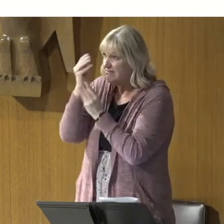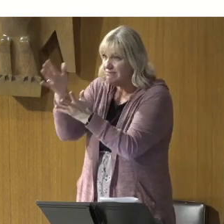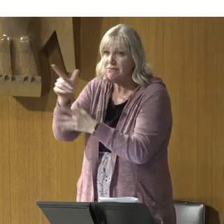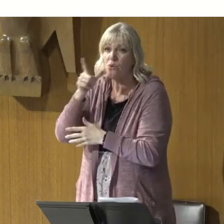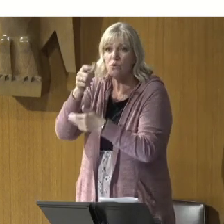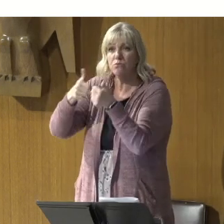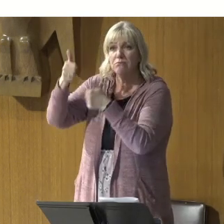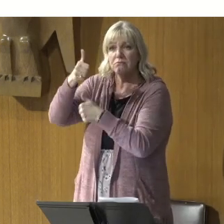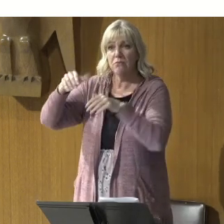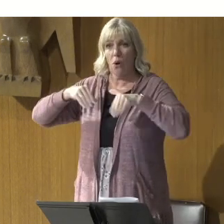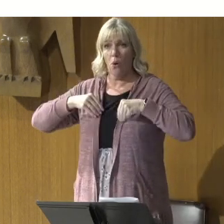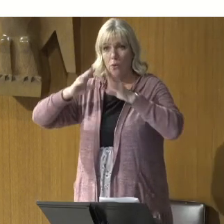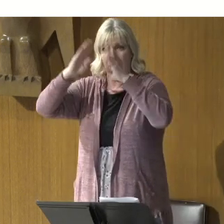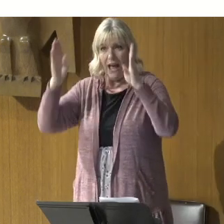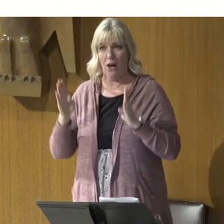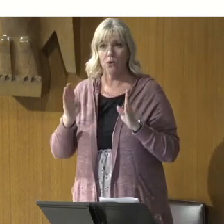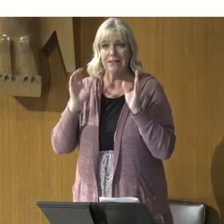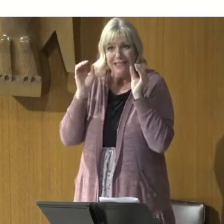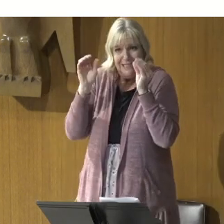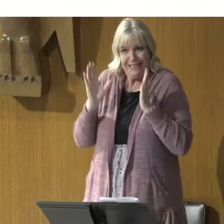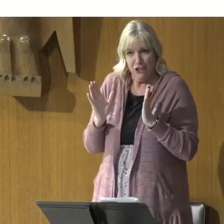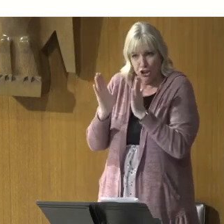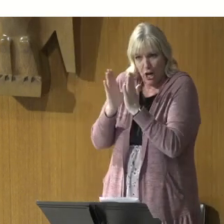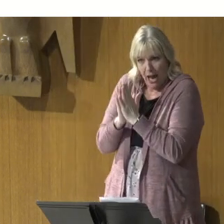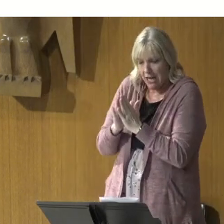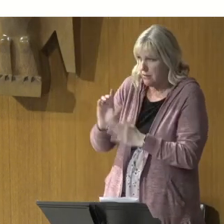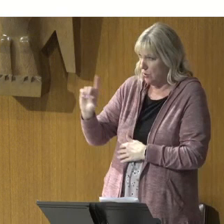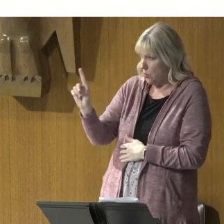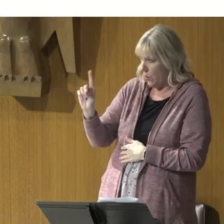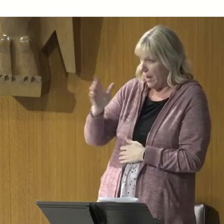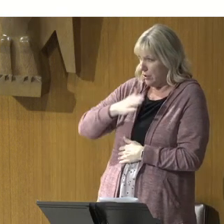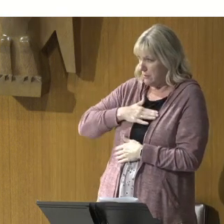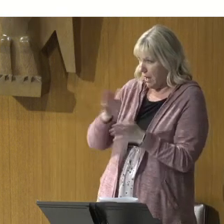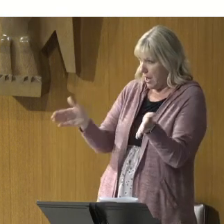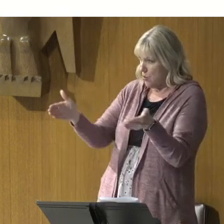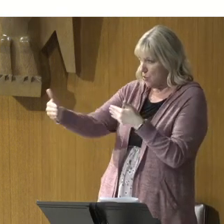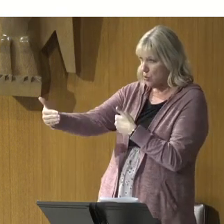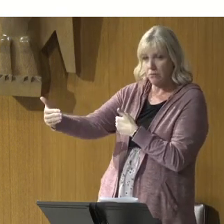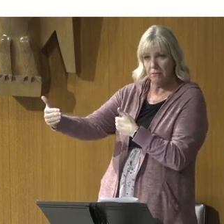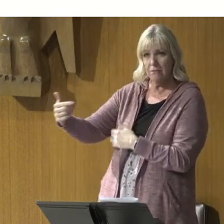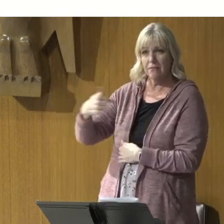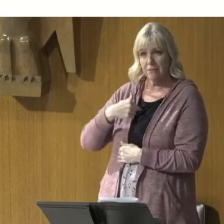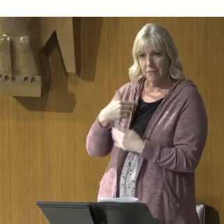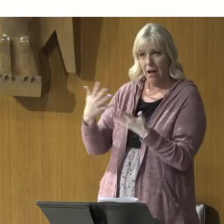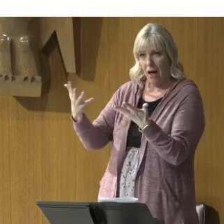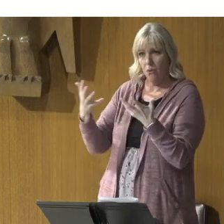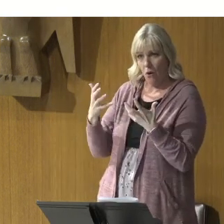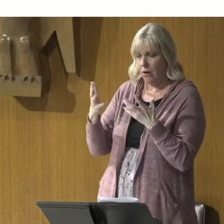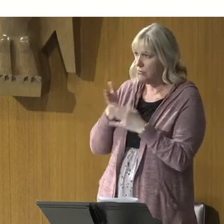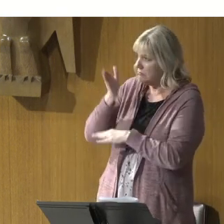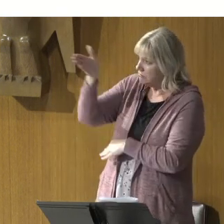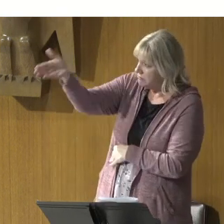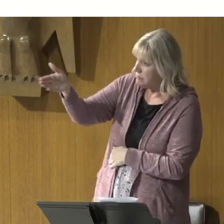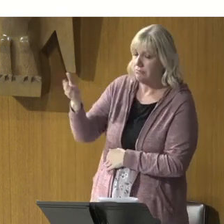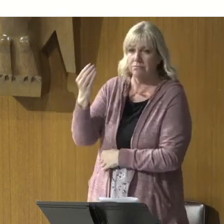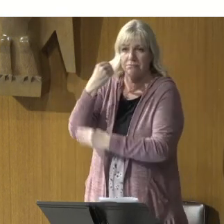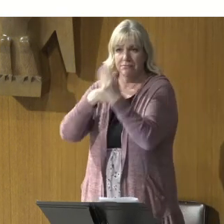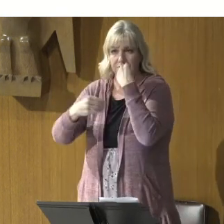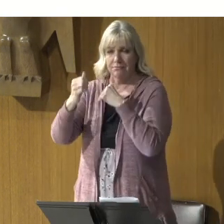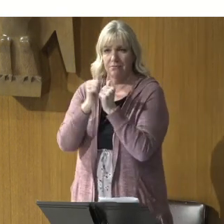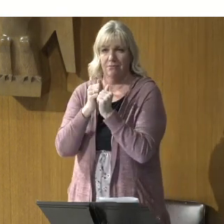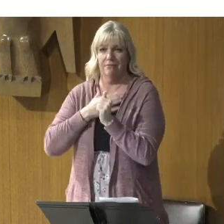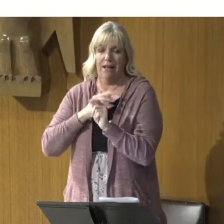house, The teacher asks, Where is my guest room, where I may eat the Passover with my disciples?